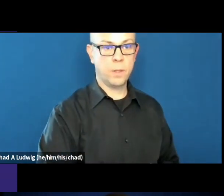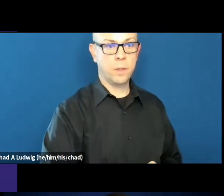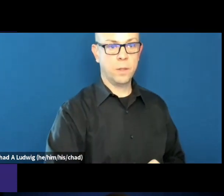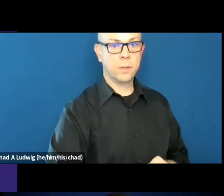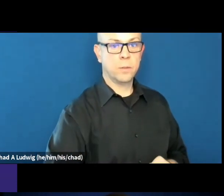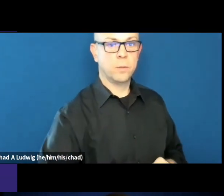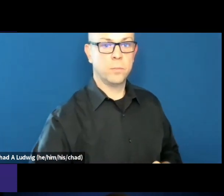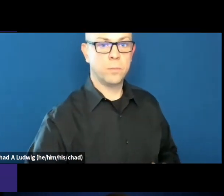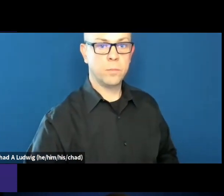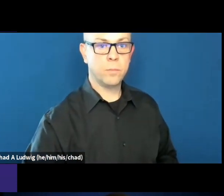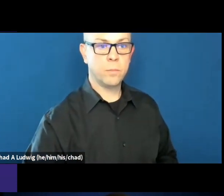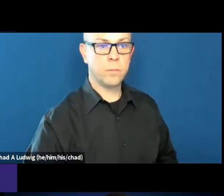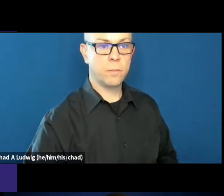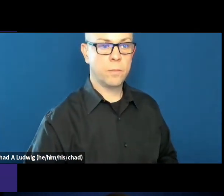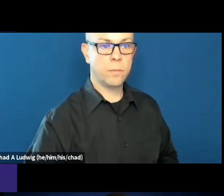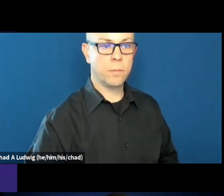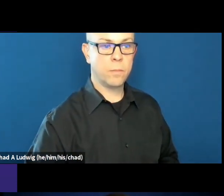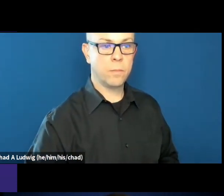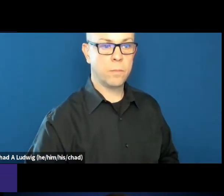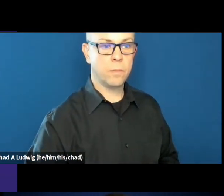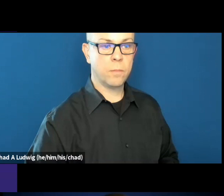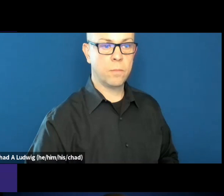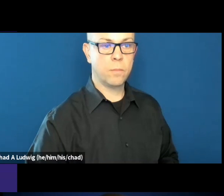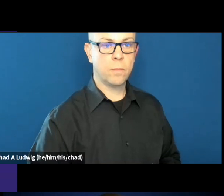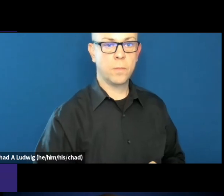need that into ASL or English.